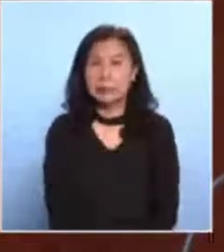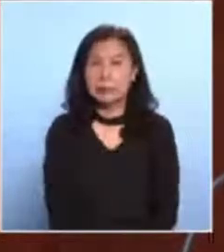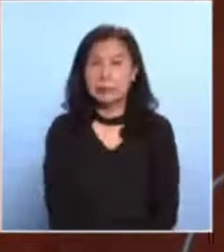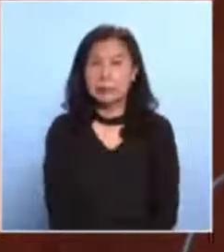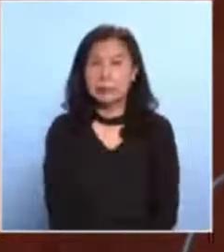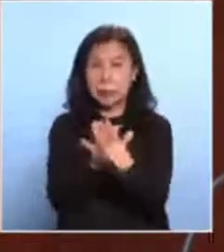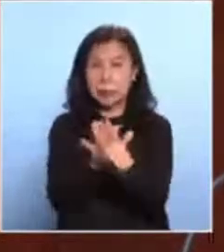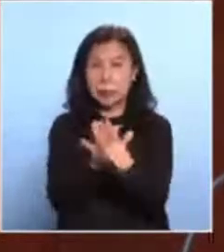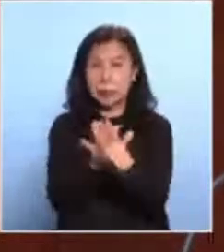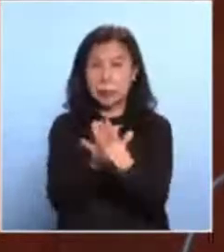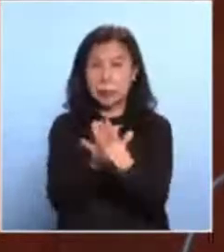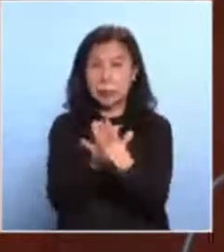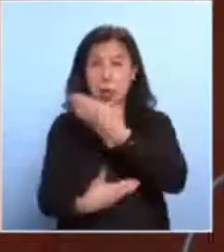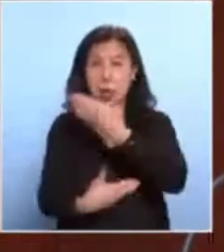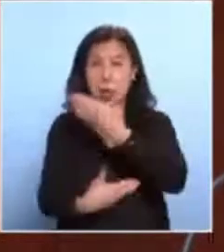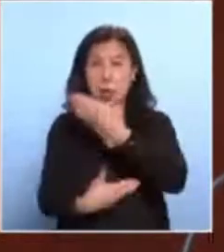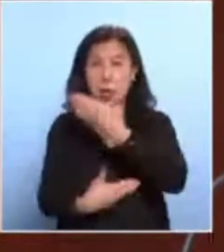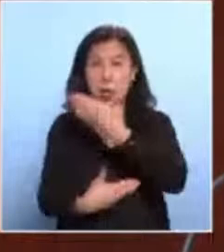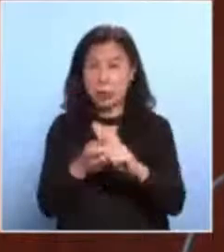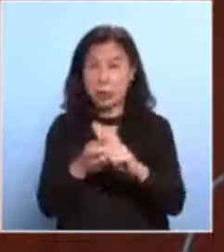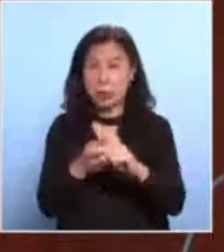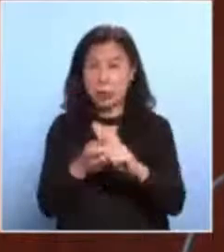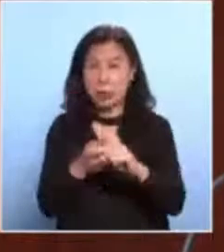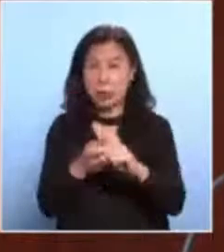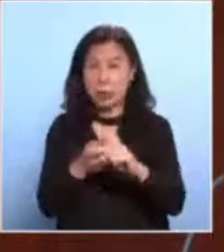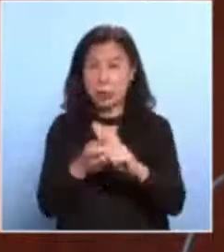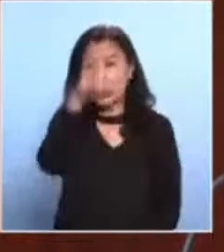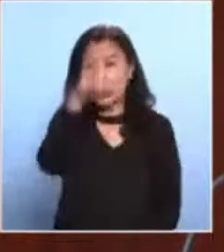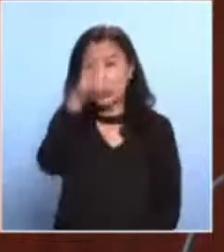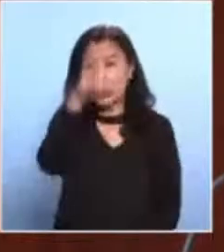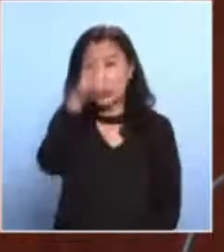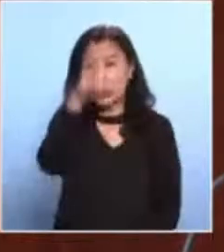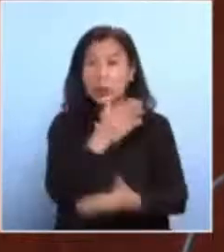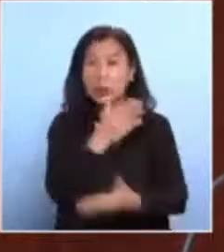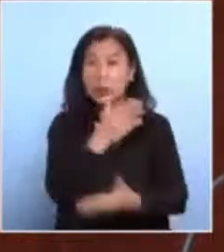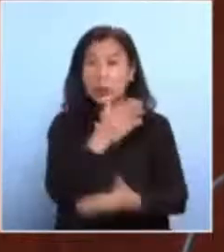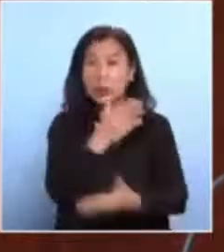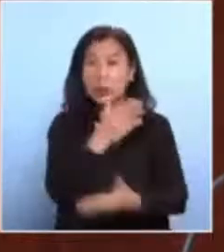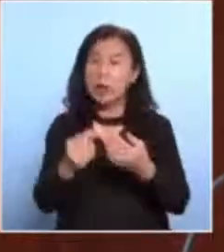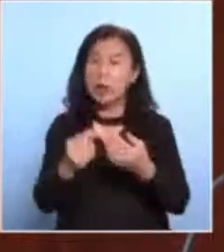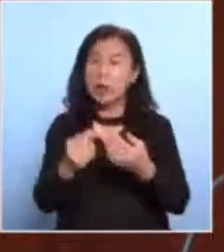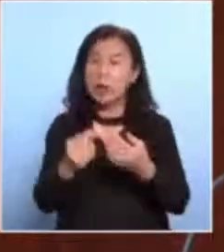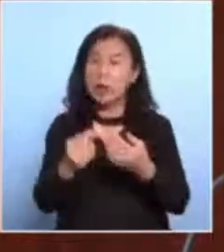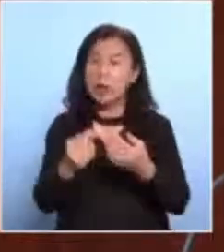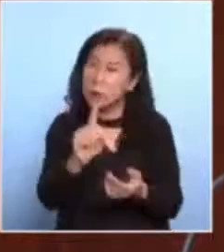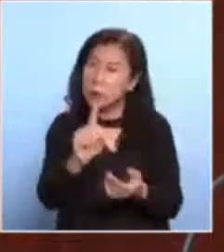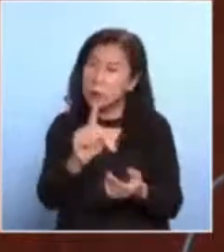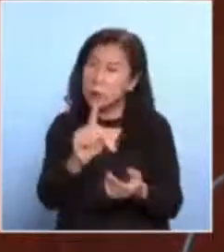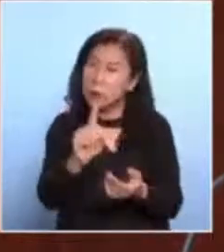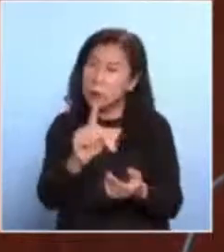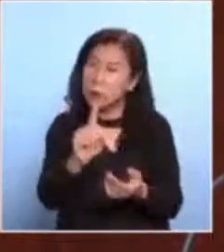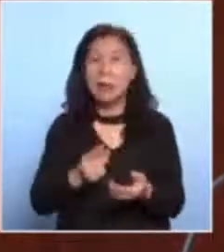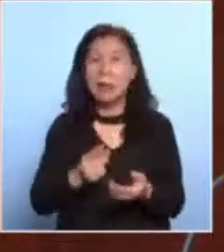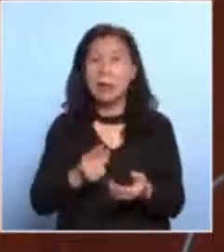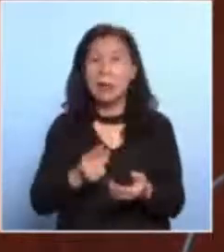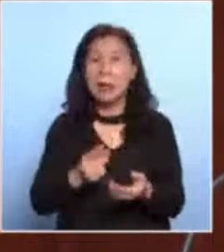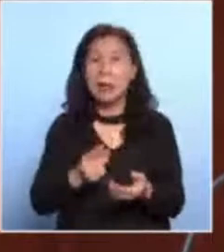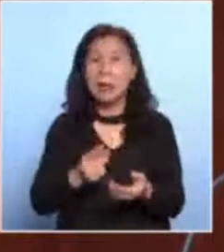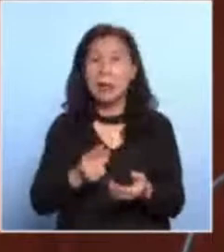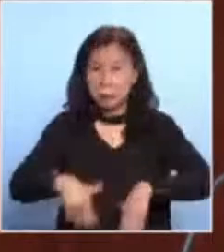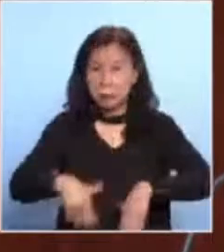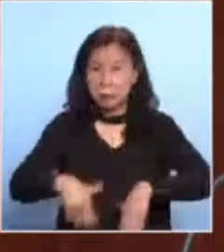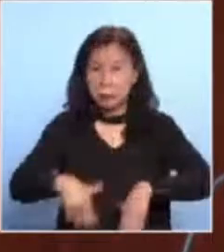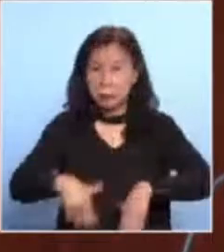with disabilities, the government provides a variety of rehabilitation services catering to different types and levels